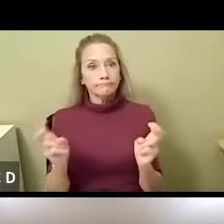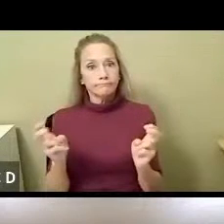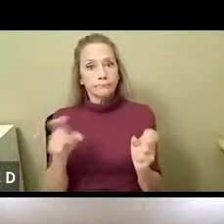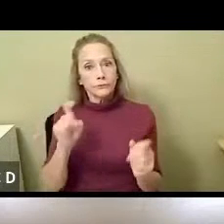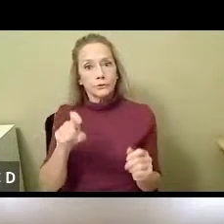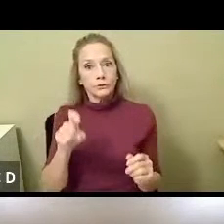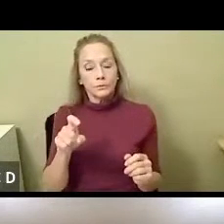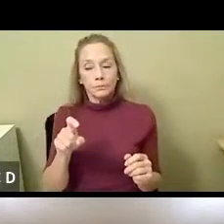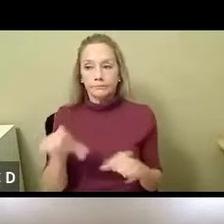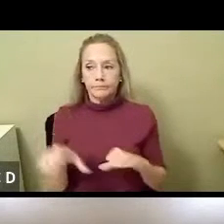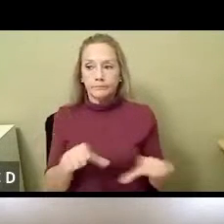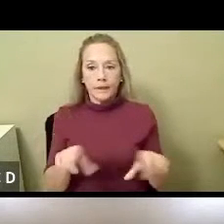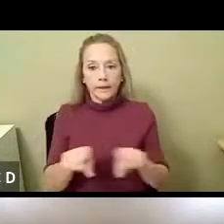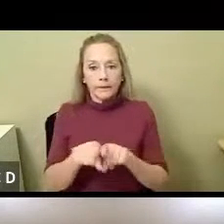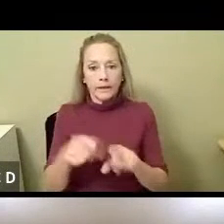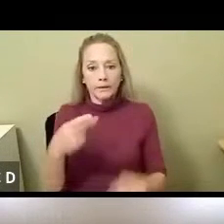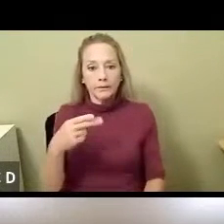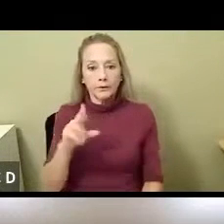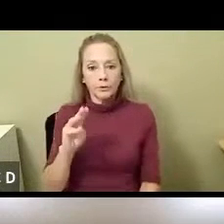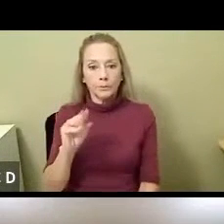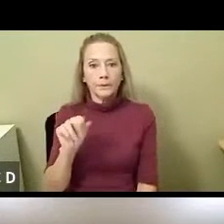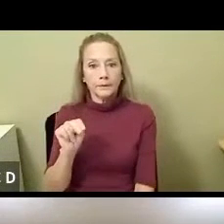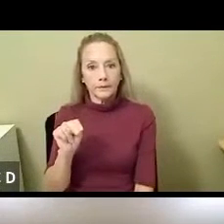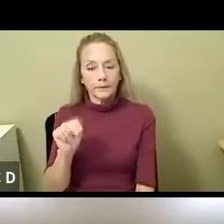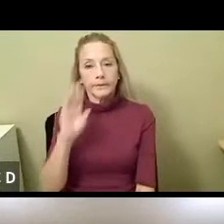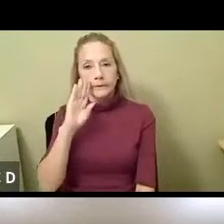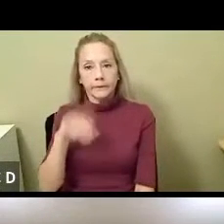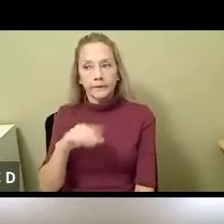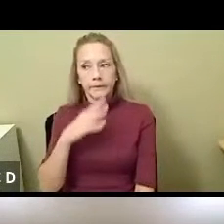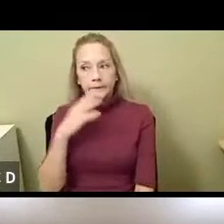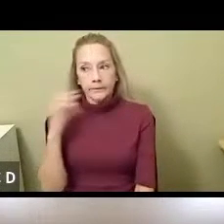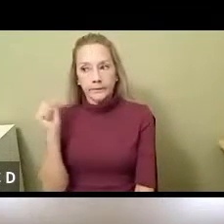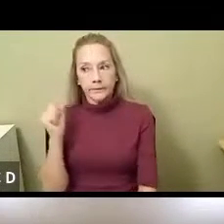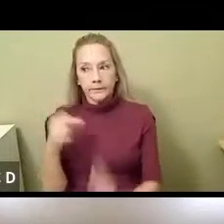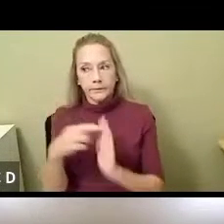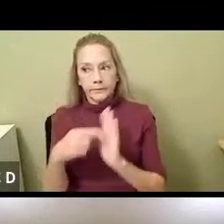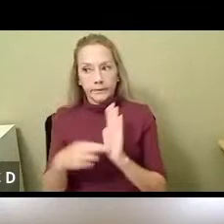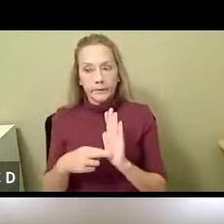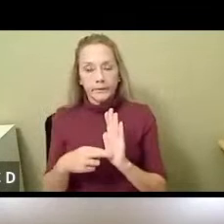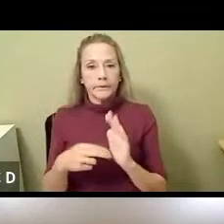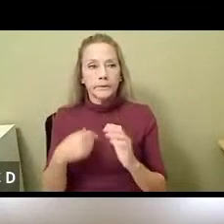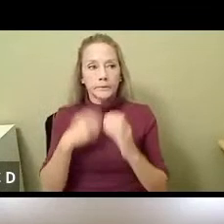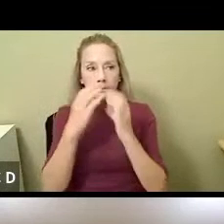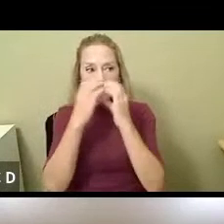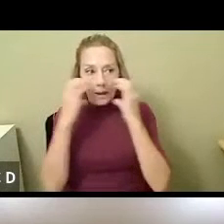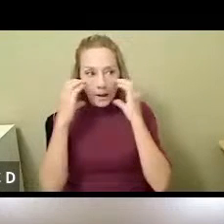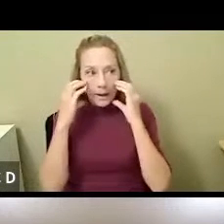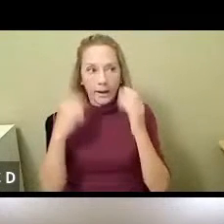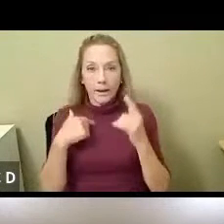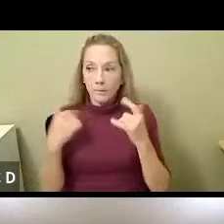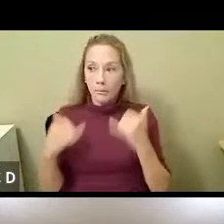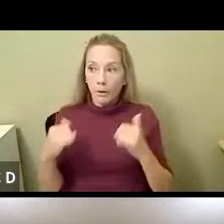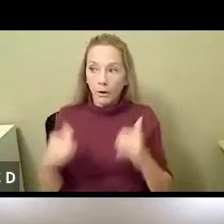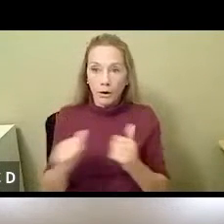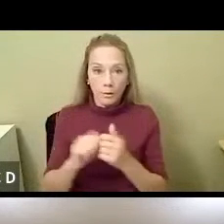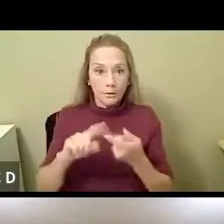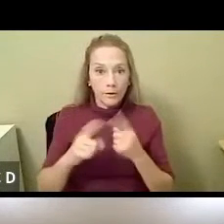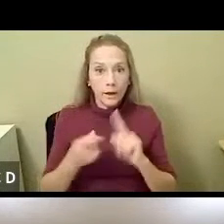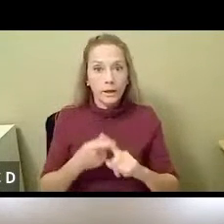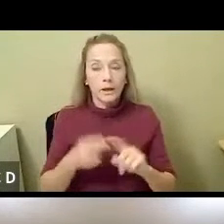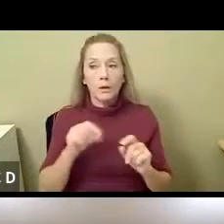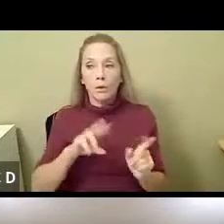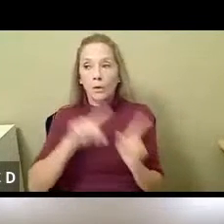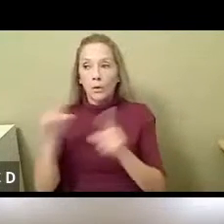tired of this, the regulation, feeling weird about having a mask on when I'm at a party with a bunch of friends, or somebody's baby